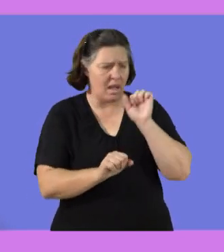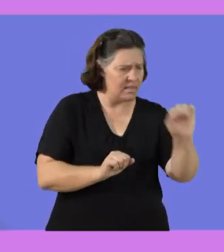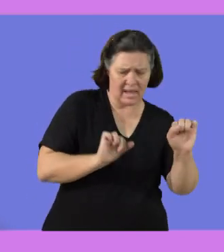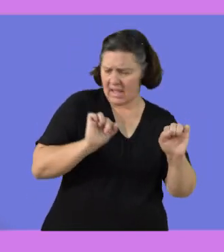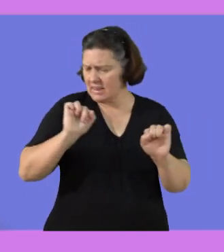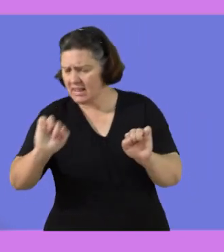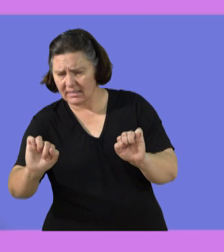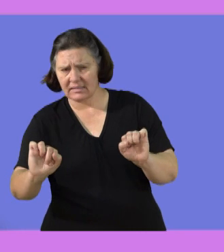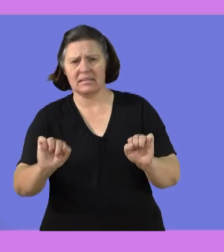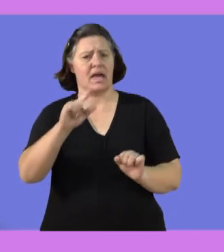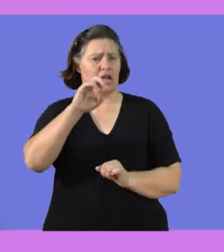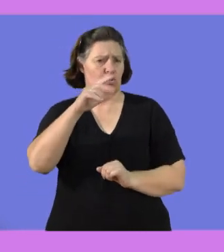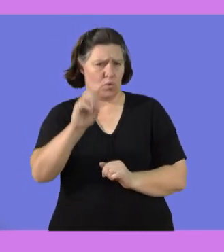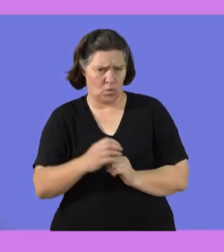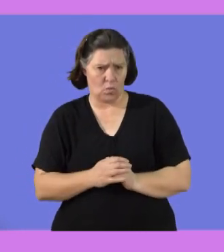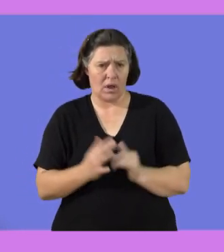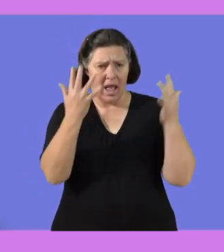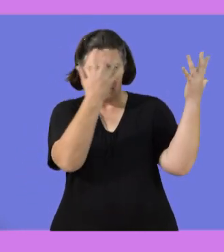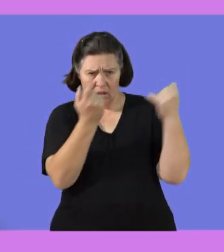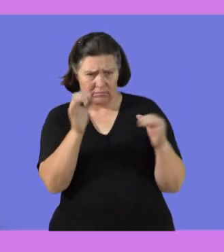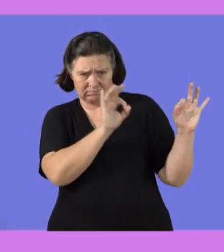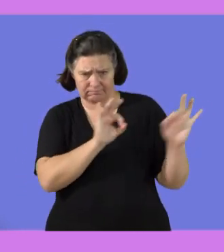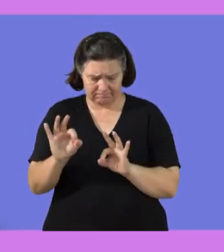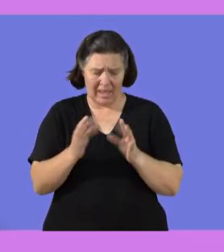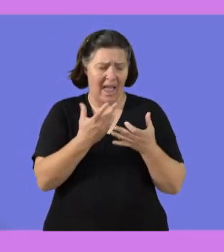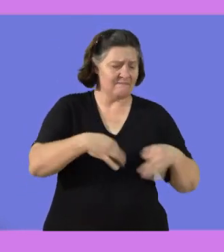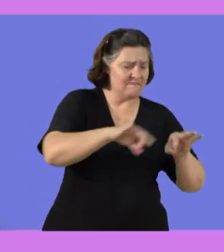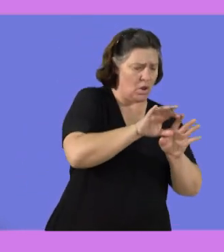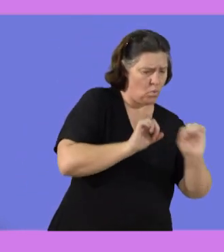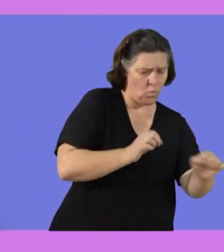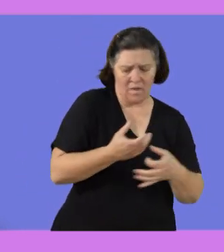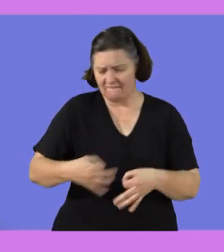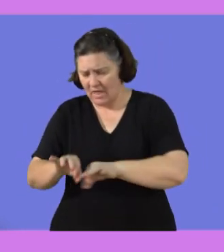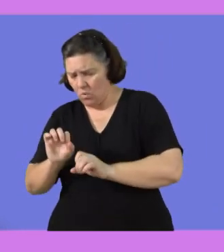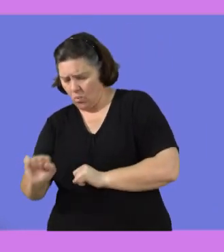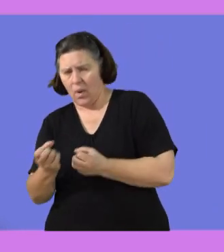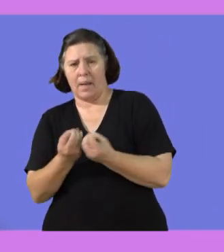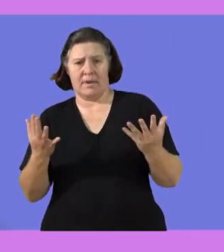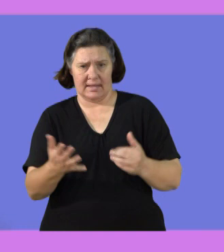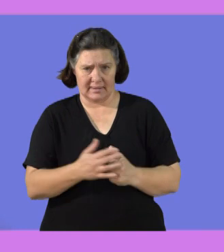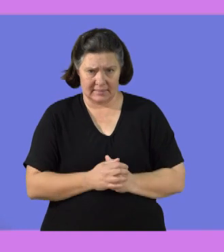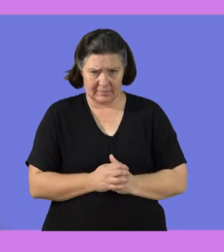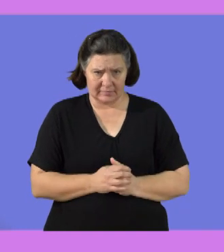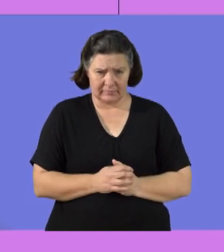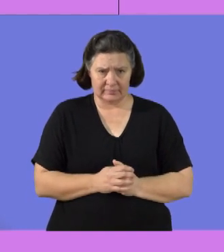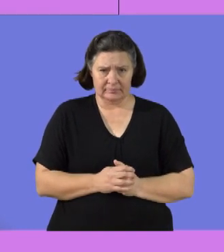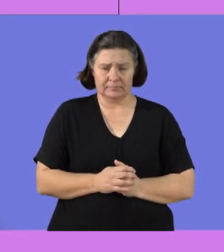each context, calculate the exact amount of value to be shared.